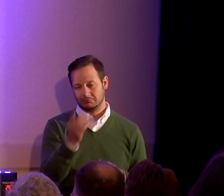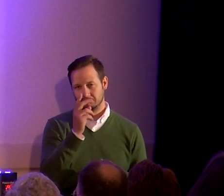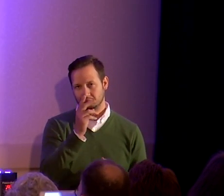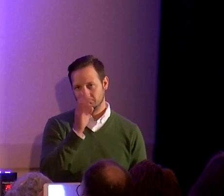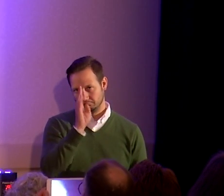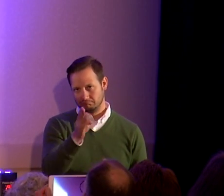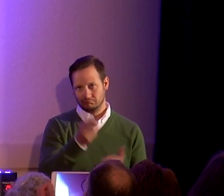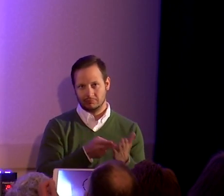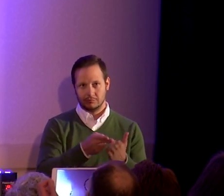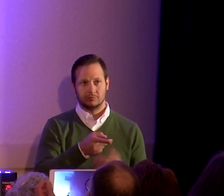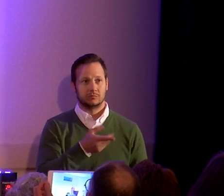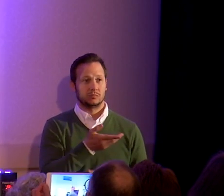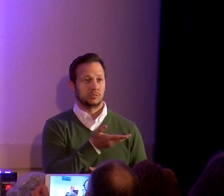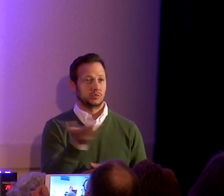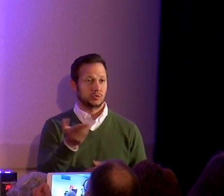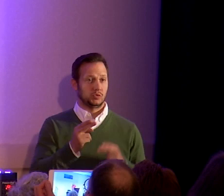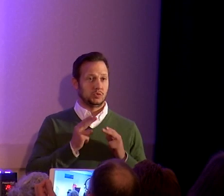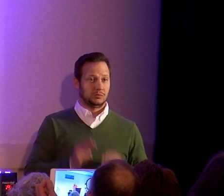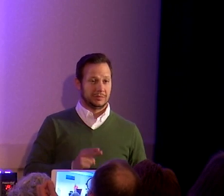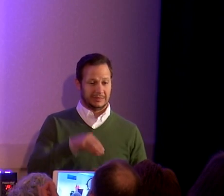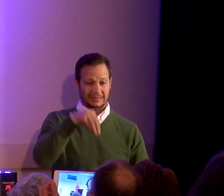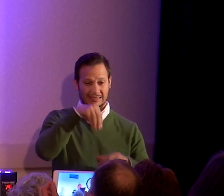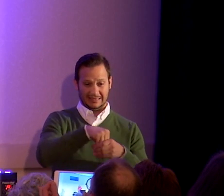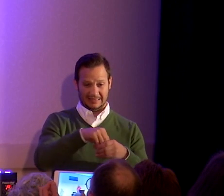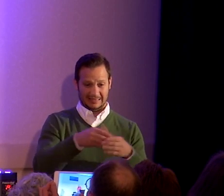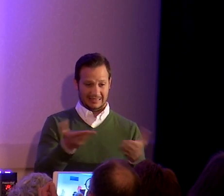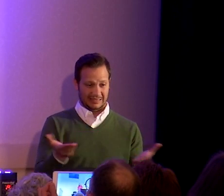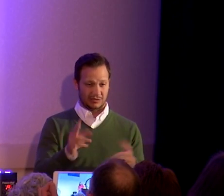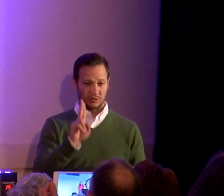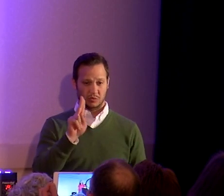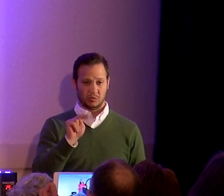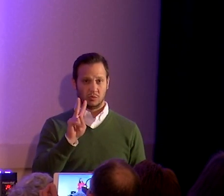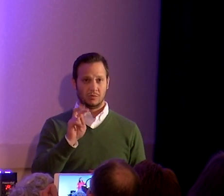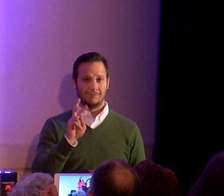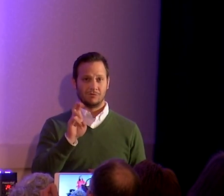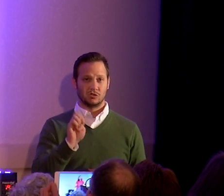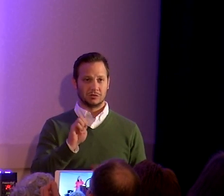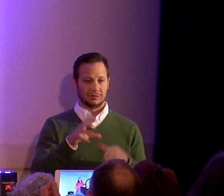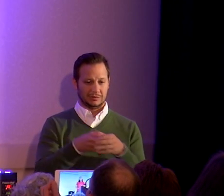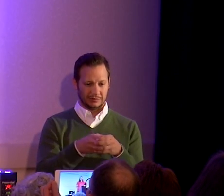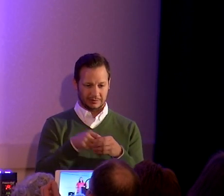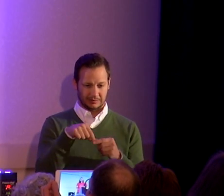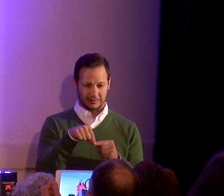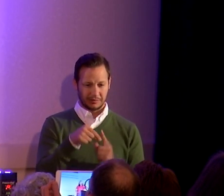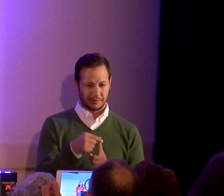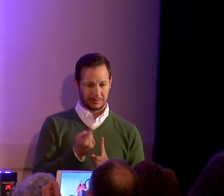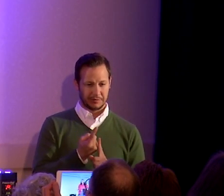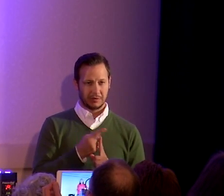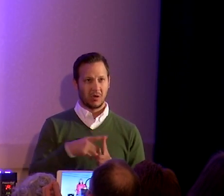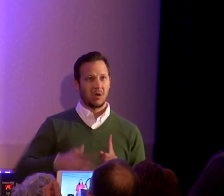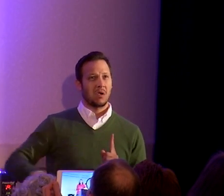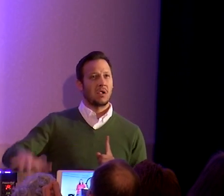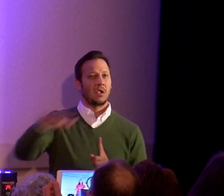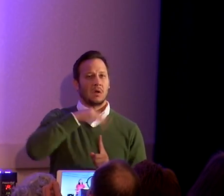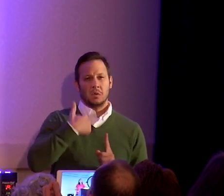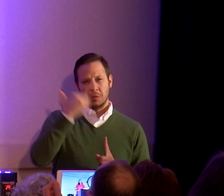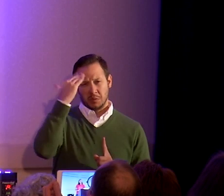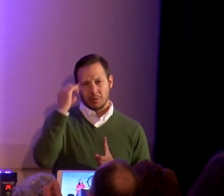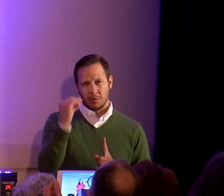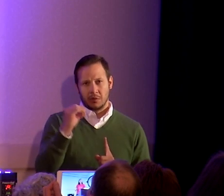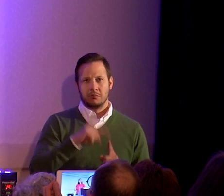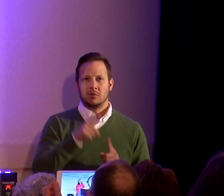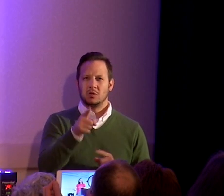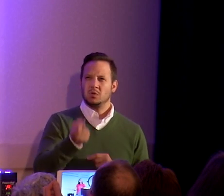You are a human being inside a universe you know next to nothing about, and you're telling me that you understand